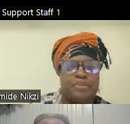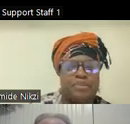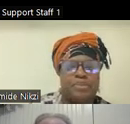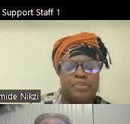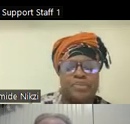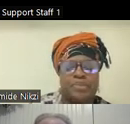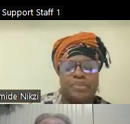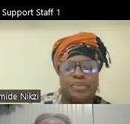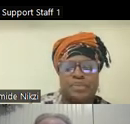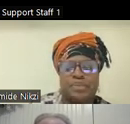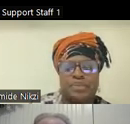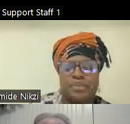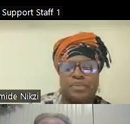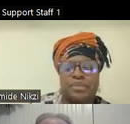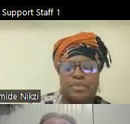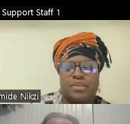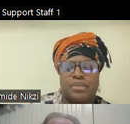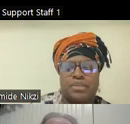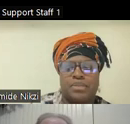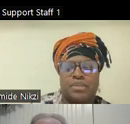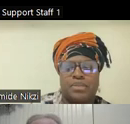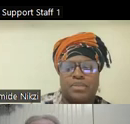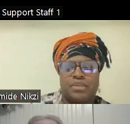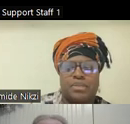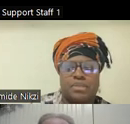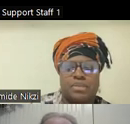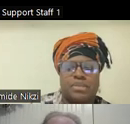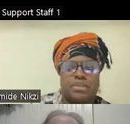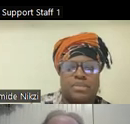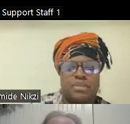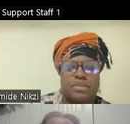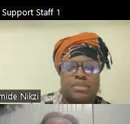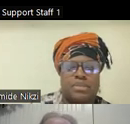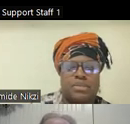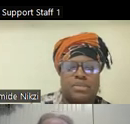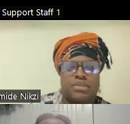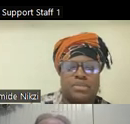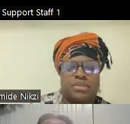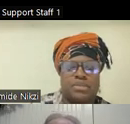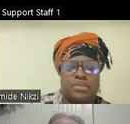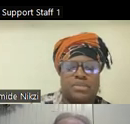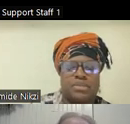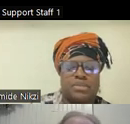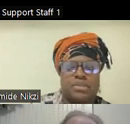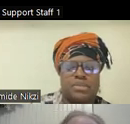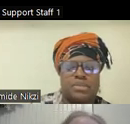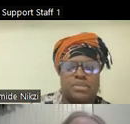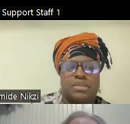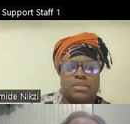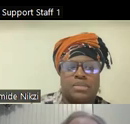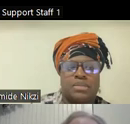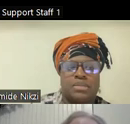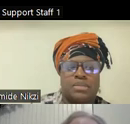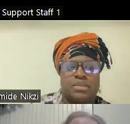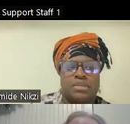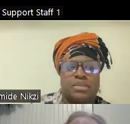that we had intended to add to this. And maybe we want to even go, I don't, maybe we're not allowed to, but might want to go back to structural oversight